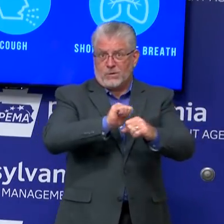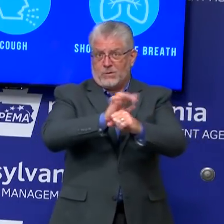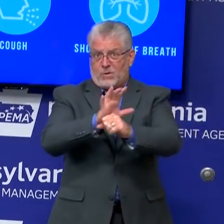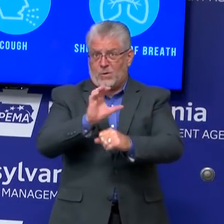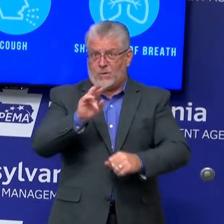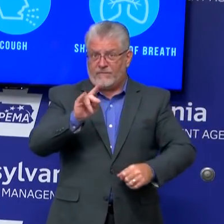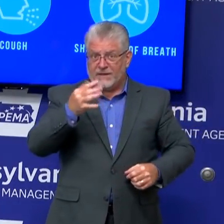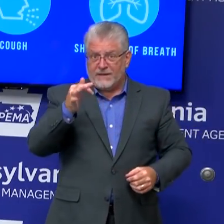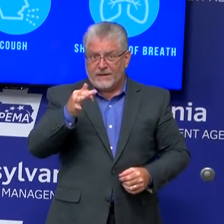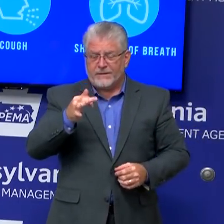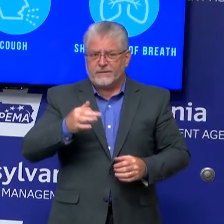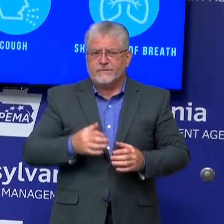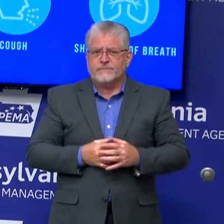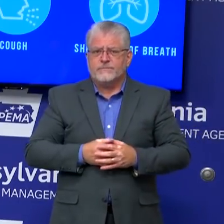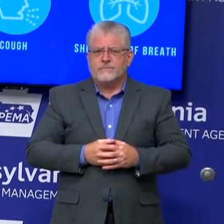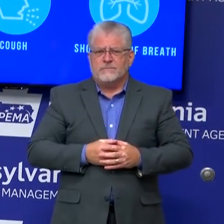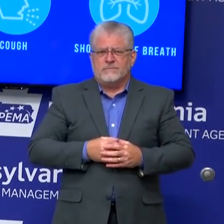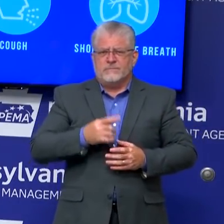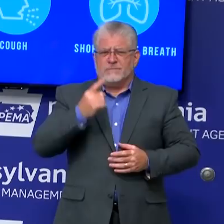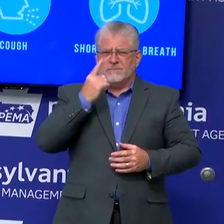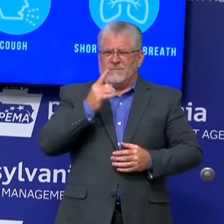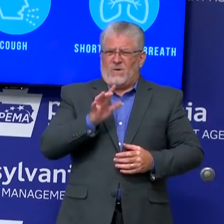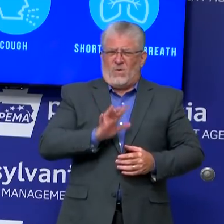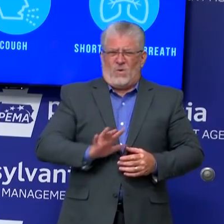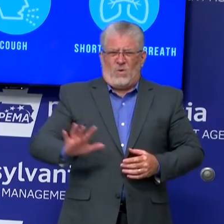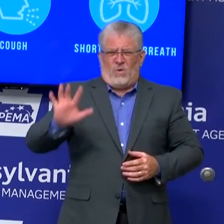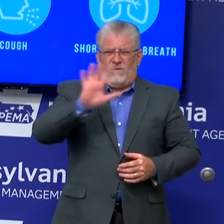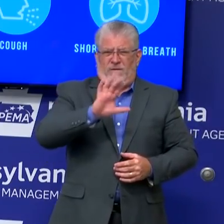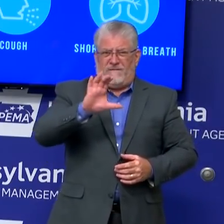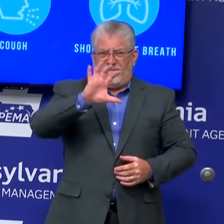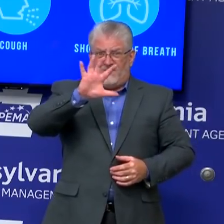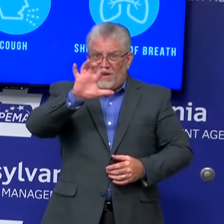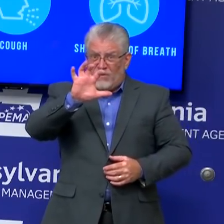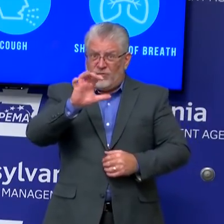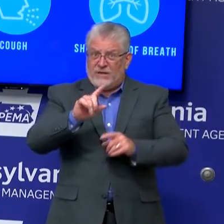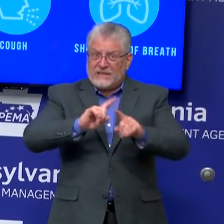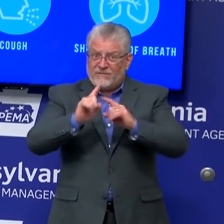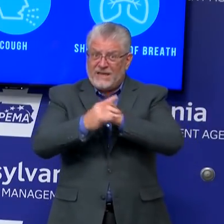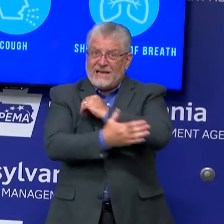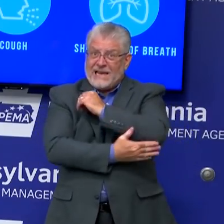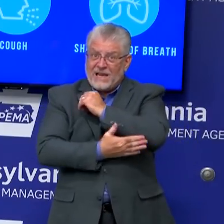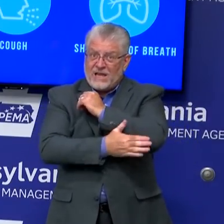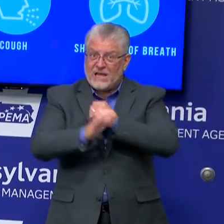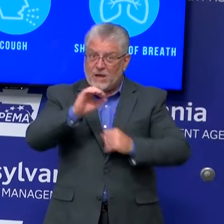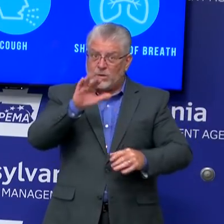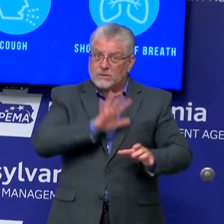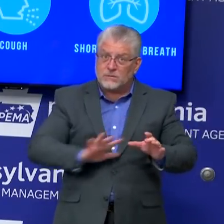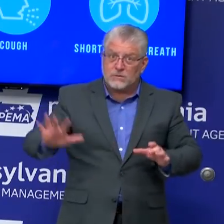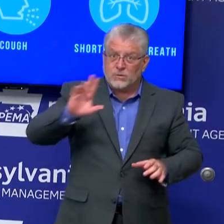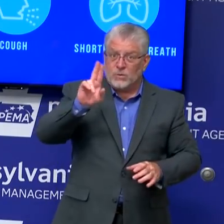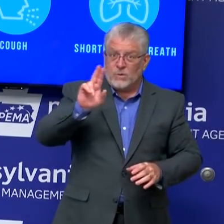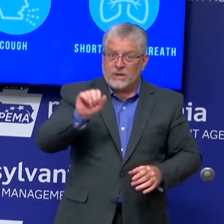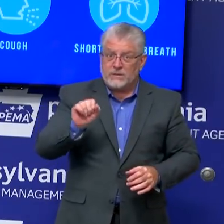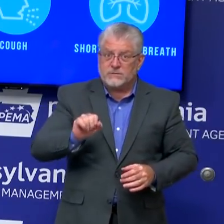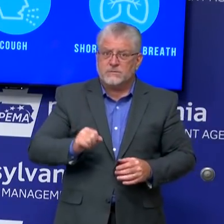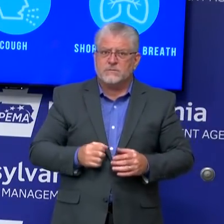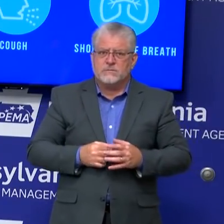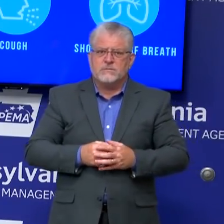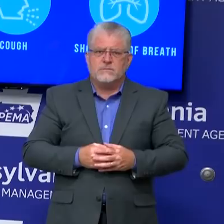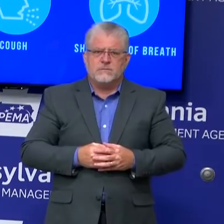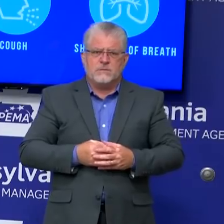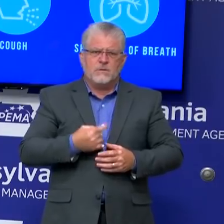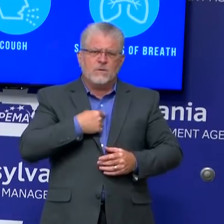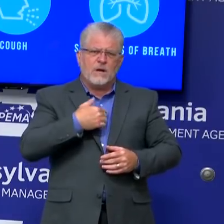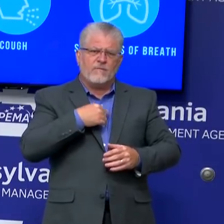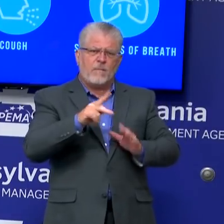500 counties in the United States, and which can be found at policylab.chop.edu, along with other resources for